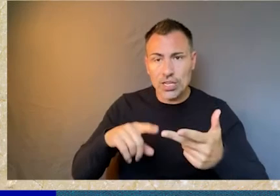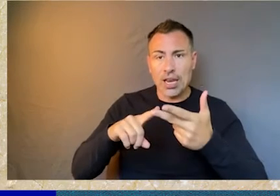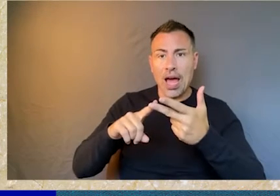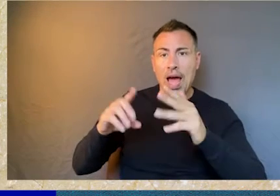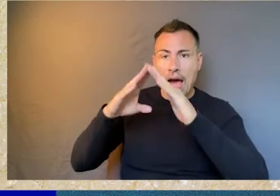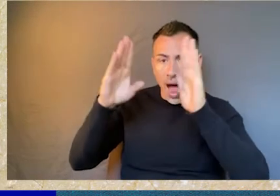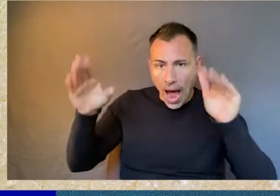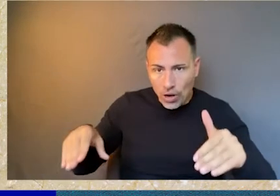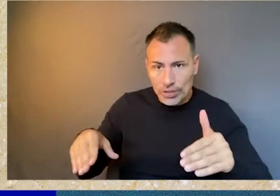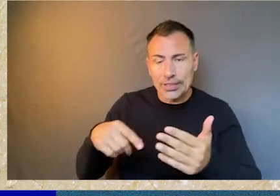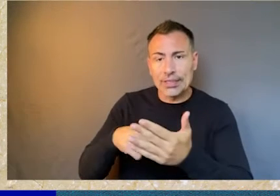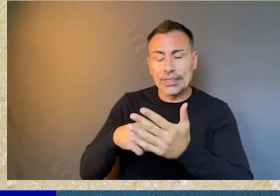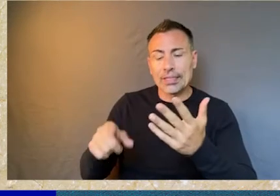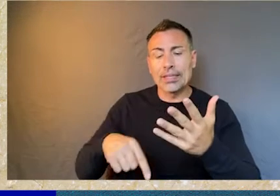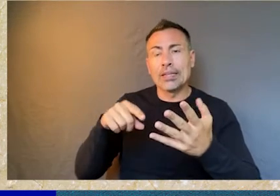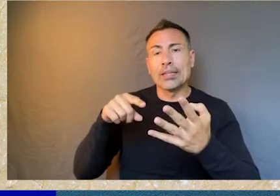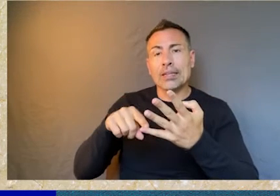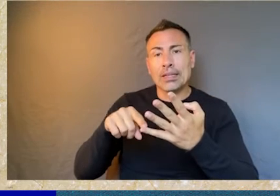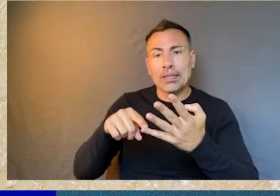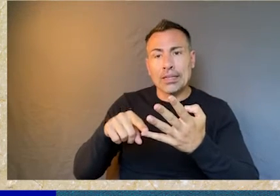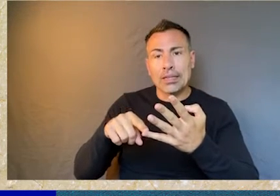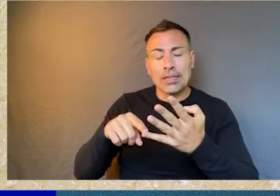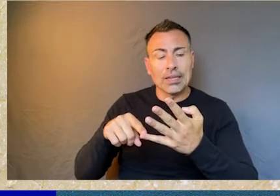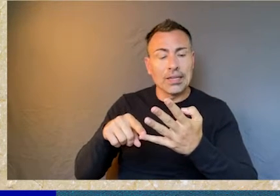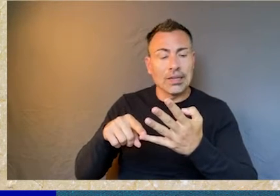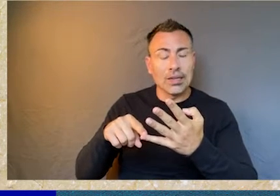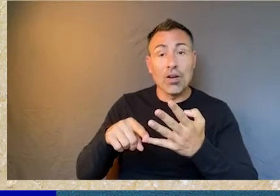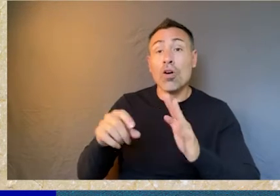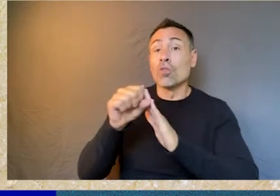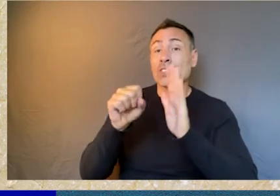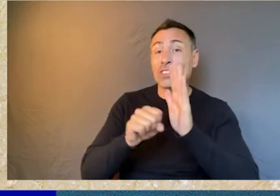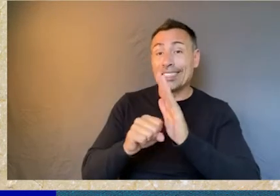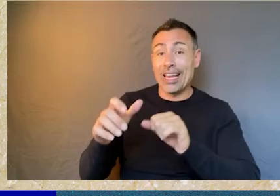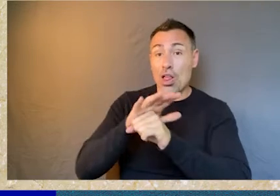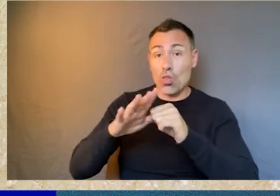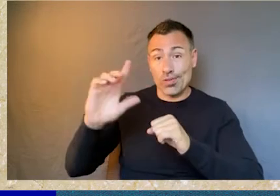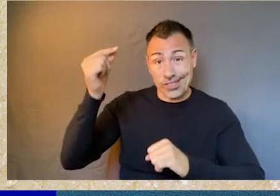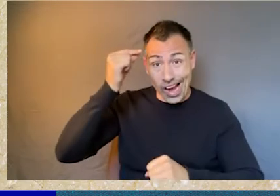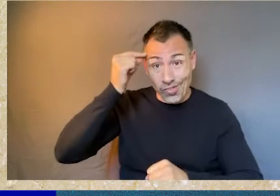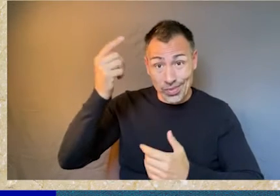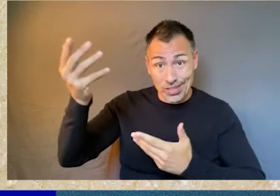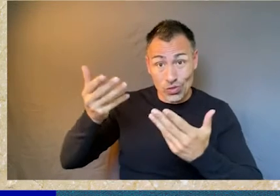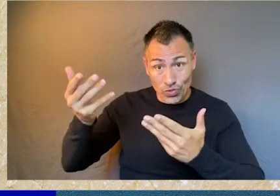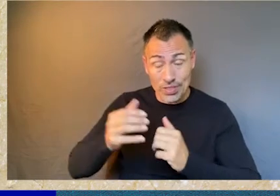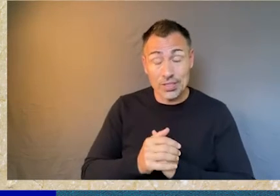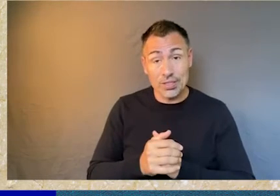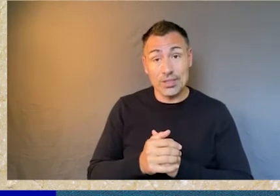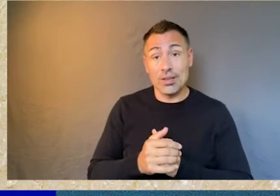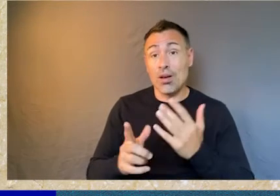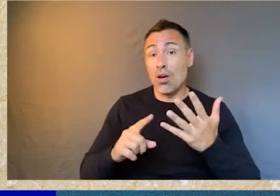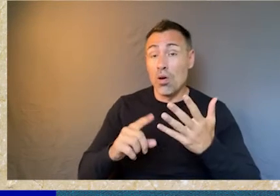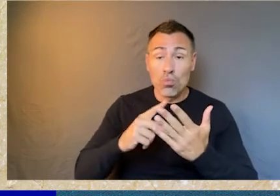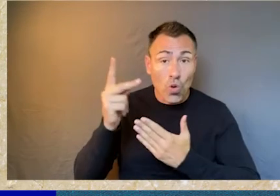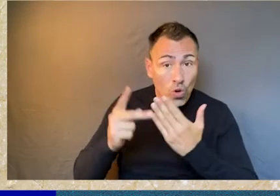housing, and are especially important for state and local government services, programs,